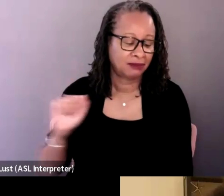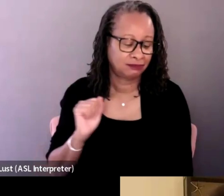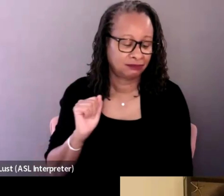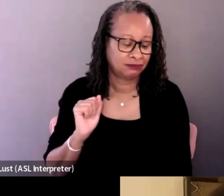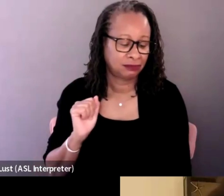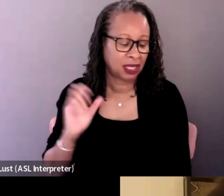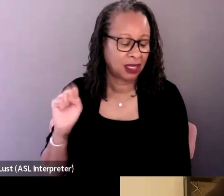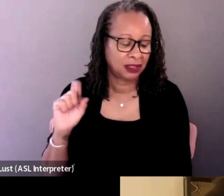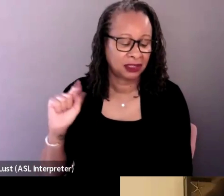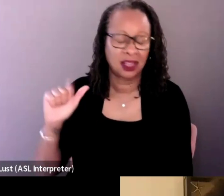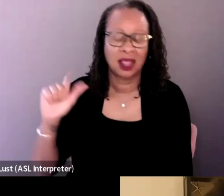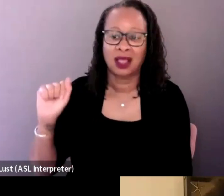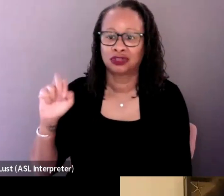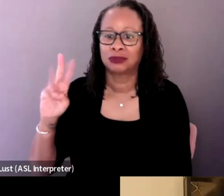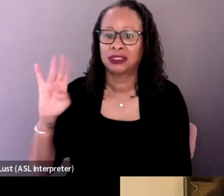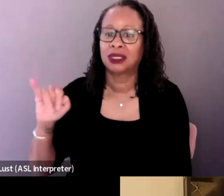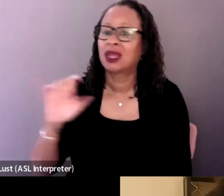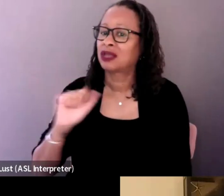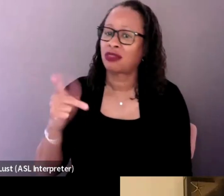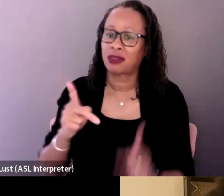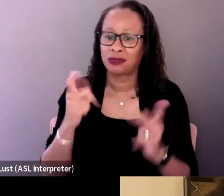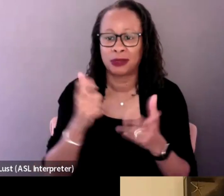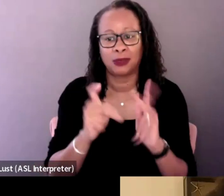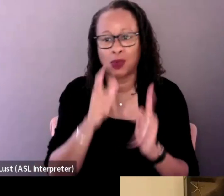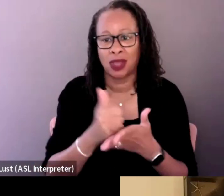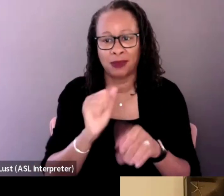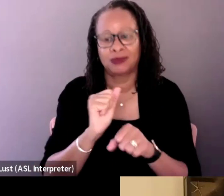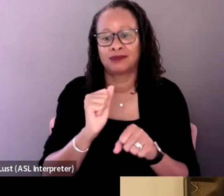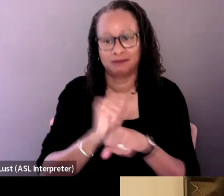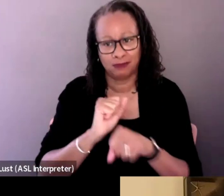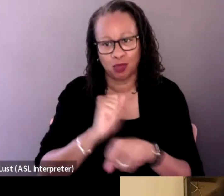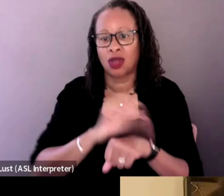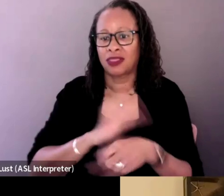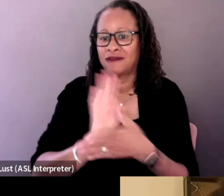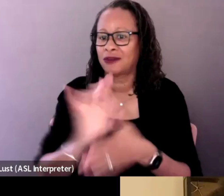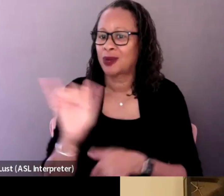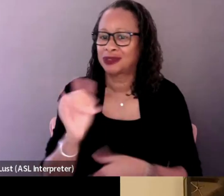Karimi, and all the others. Thanks. Thank you.